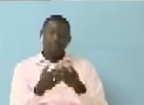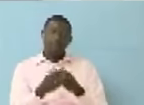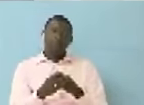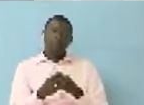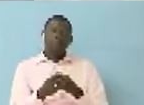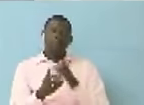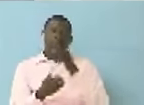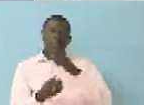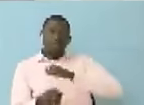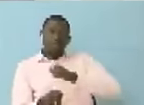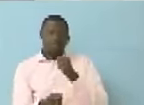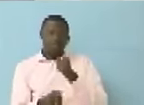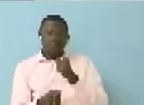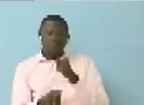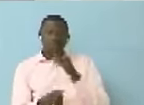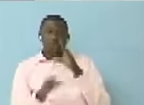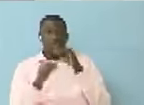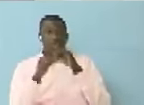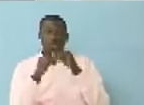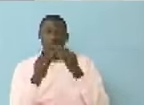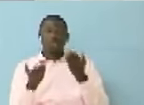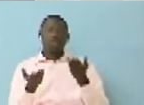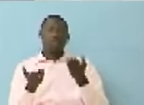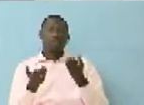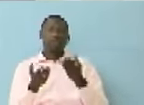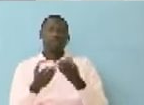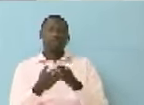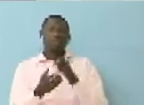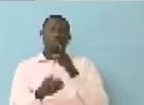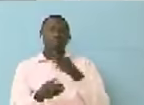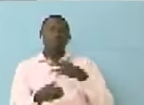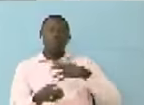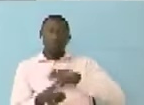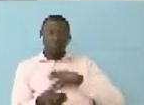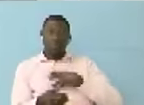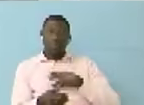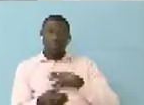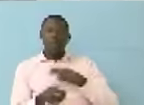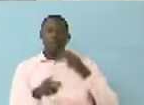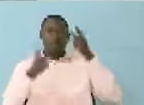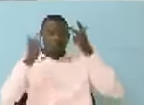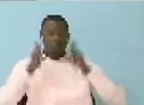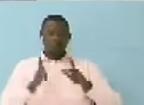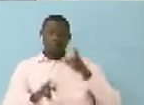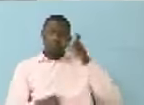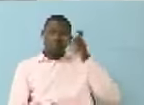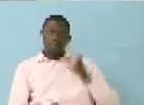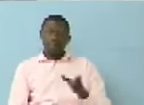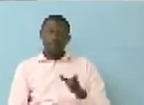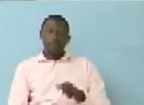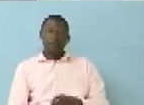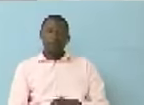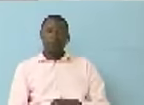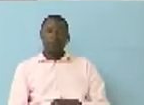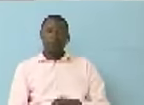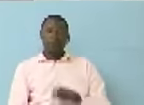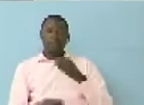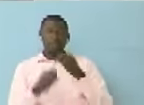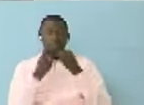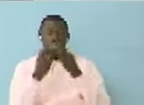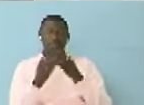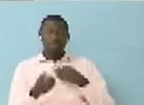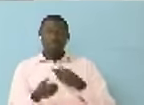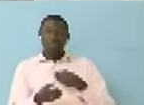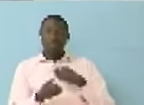he refused to talk. He said he wanted a lawyer. Ko lafta lawyer la membe lolaye. He said it was